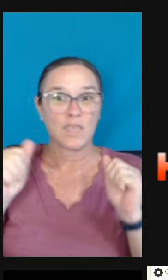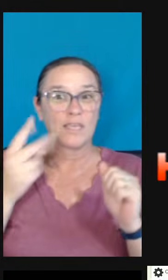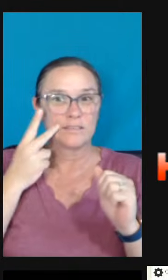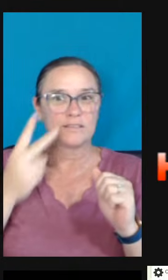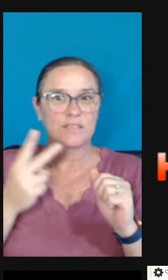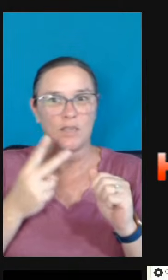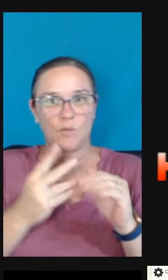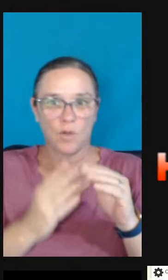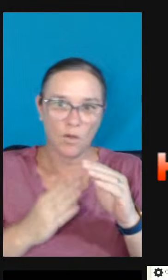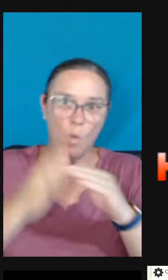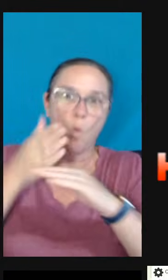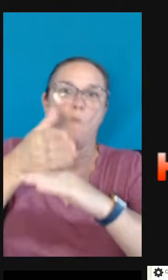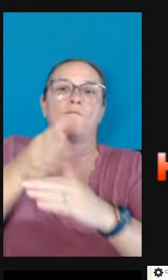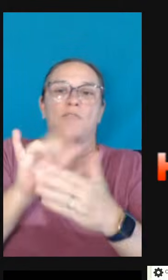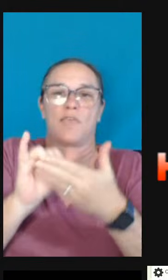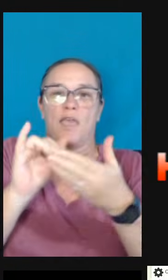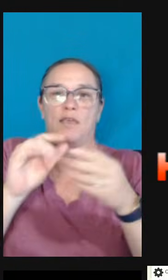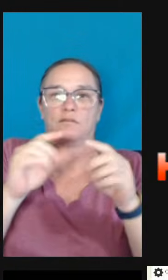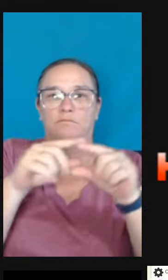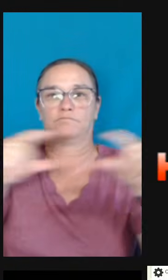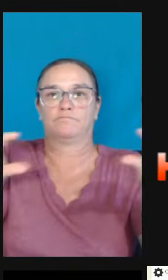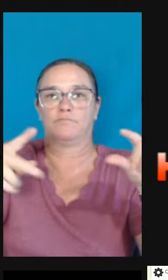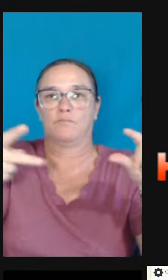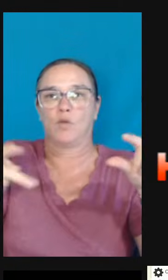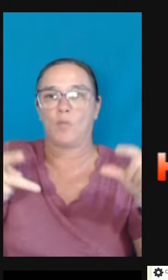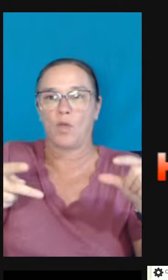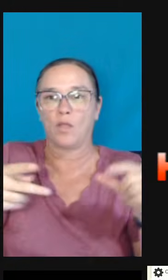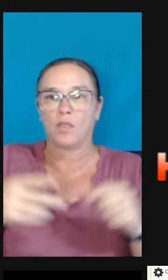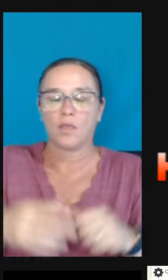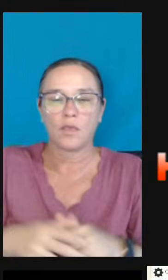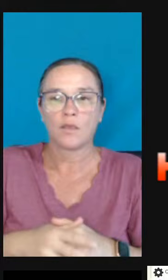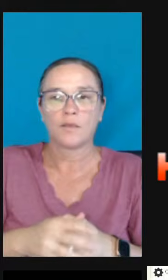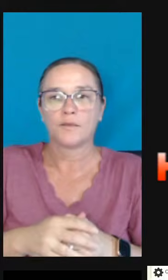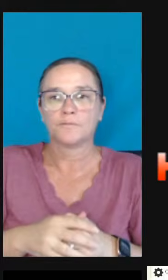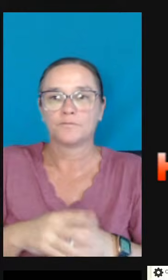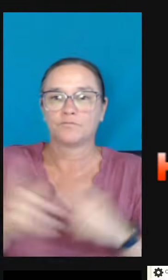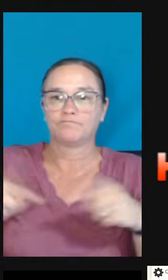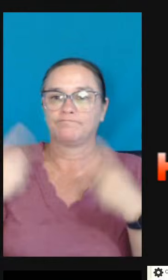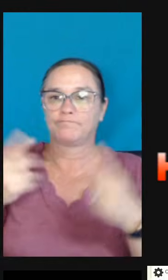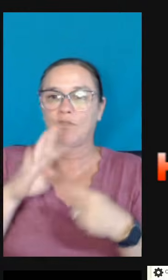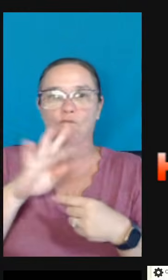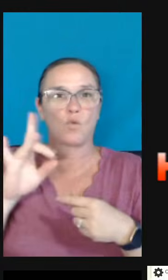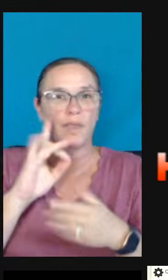multiple times over the past 48 hours here.